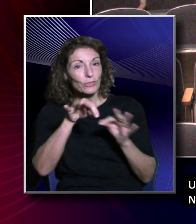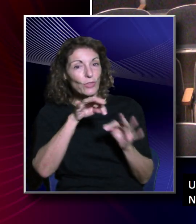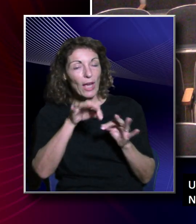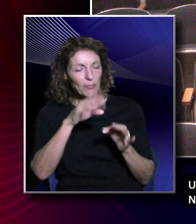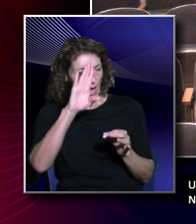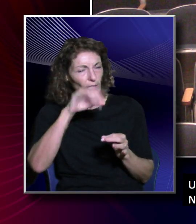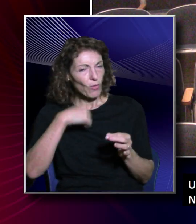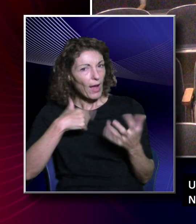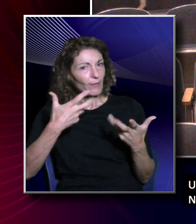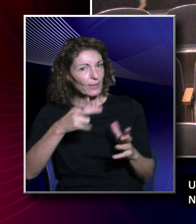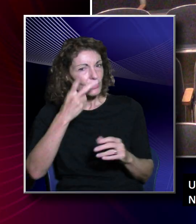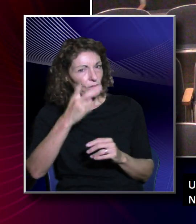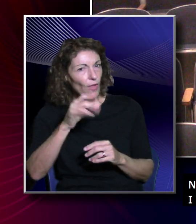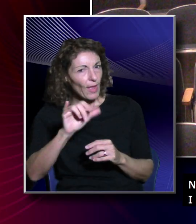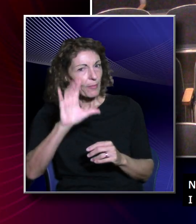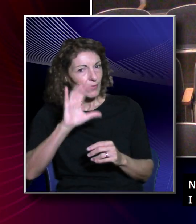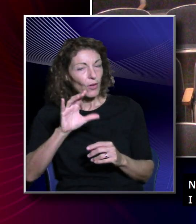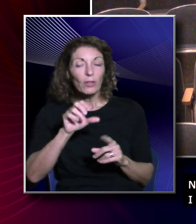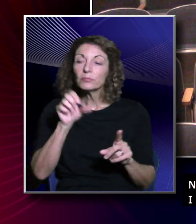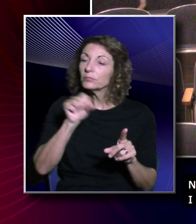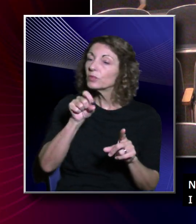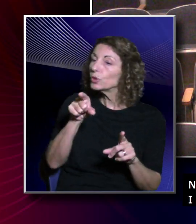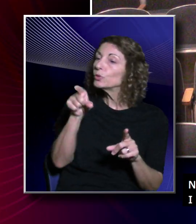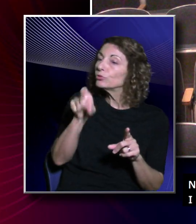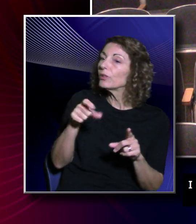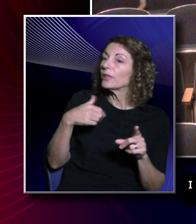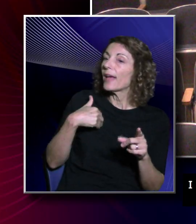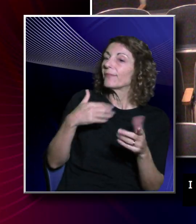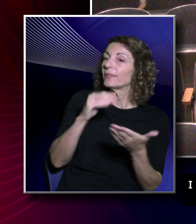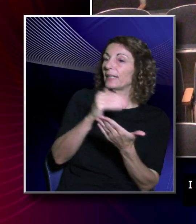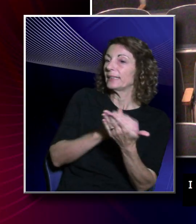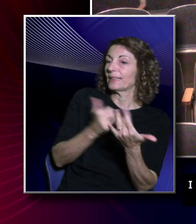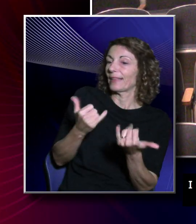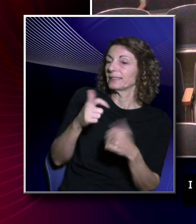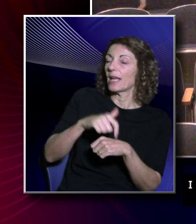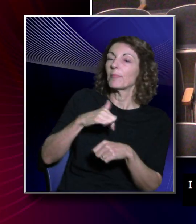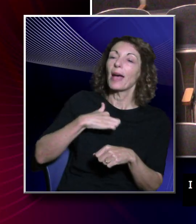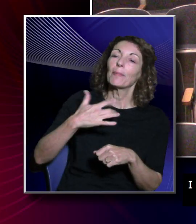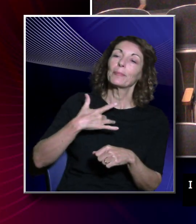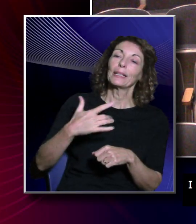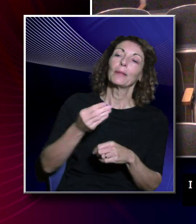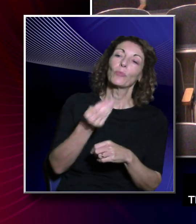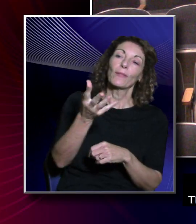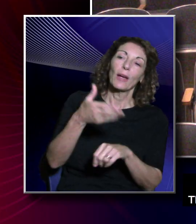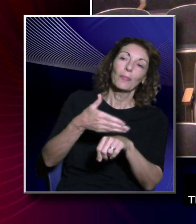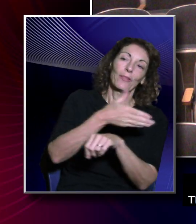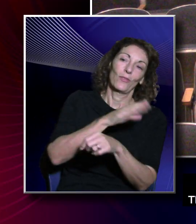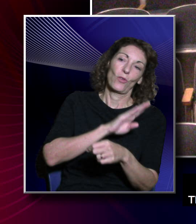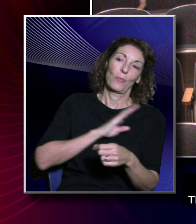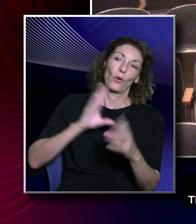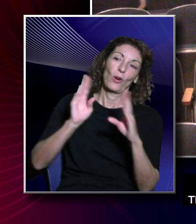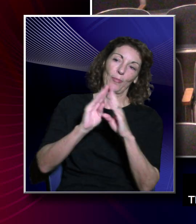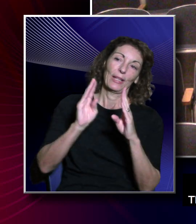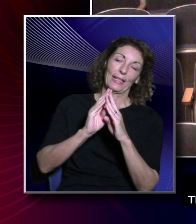I've seen that list. Yeah, you should have had the list this time. I usually provide them before the board meeting. Okay.